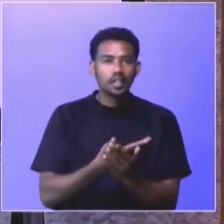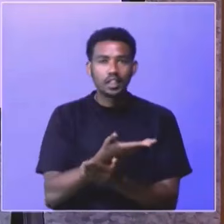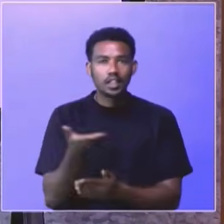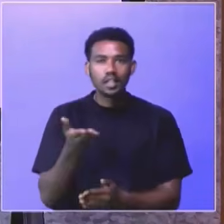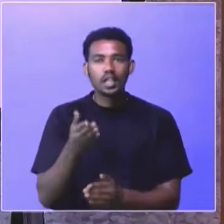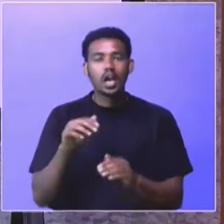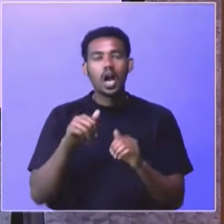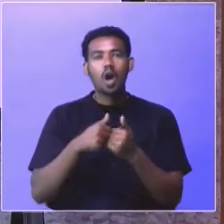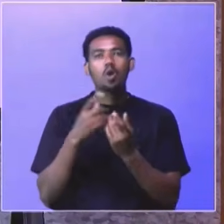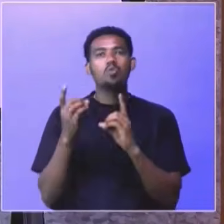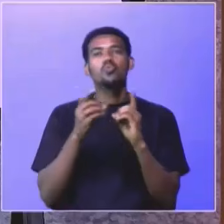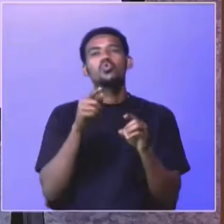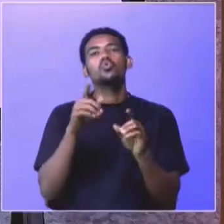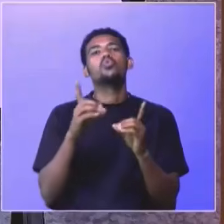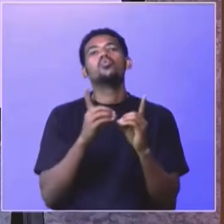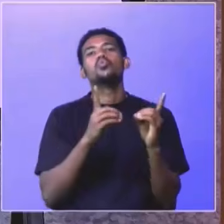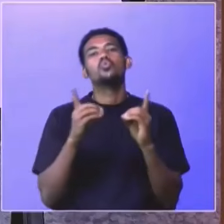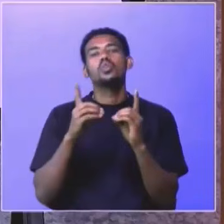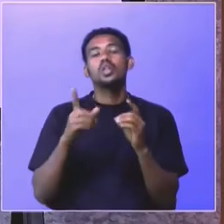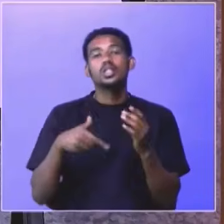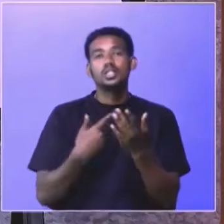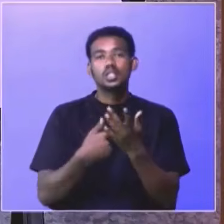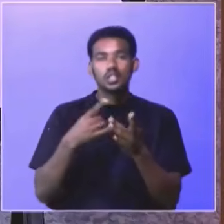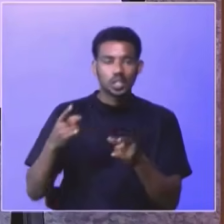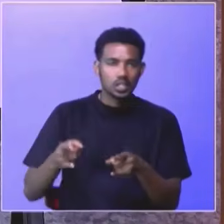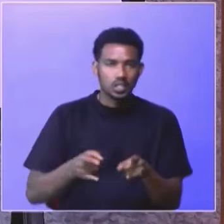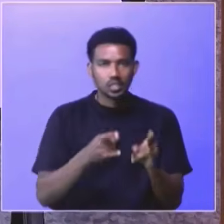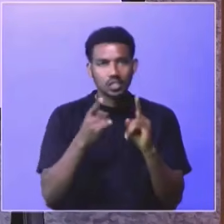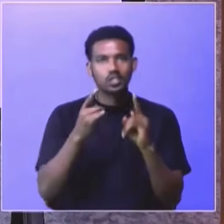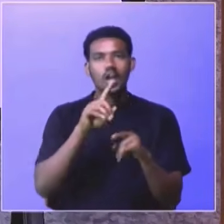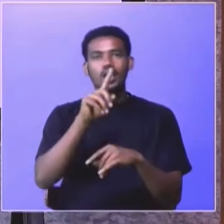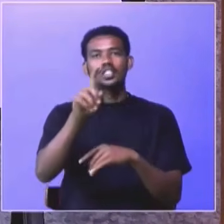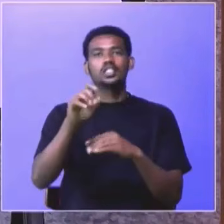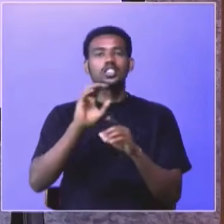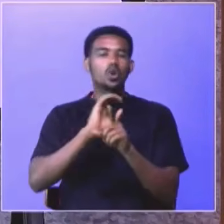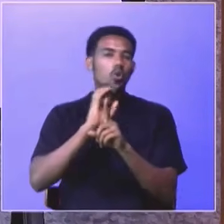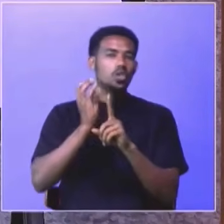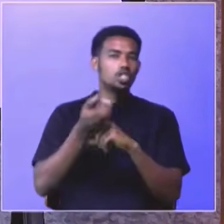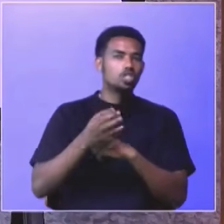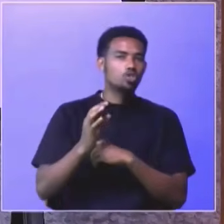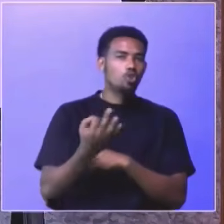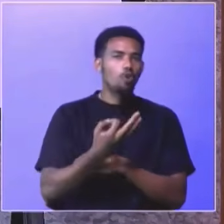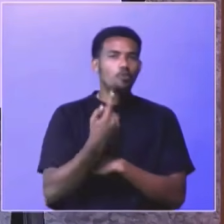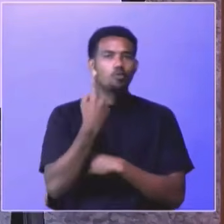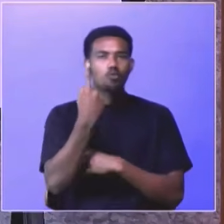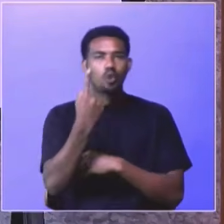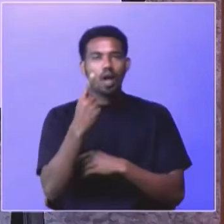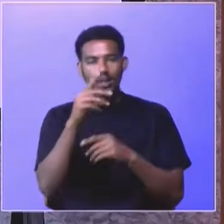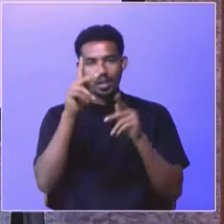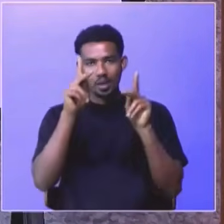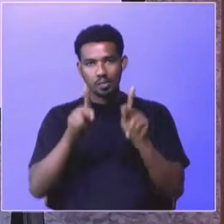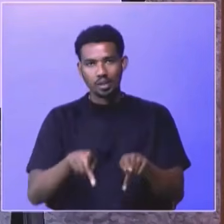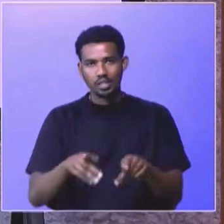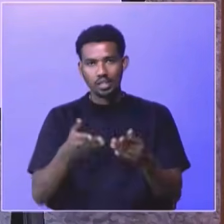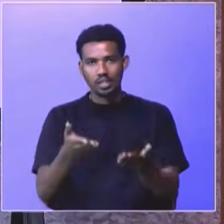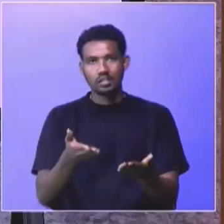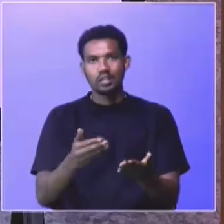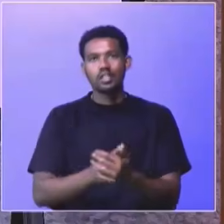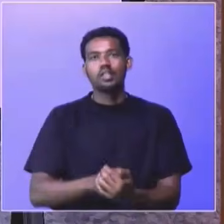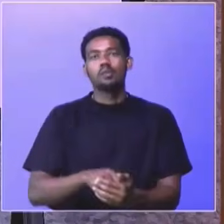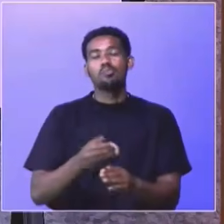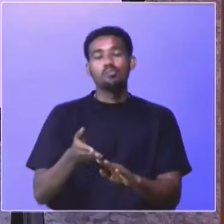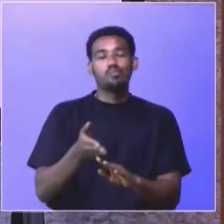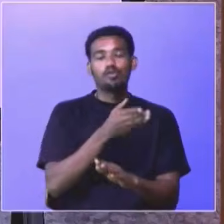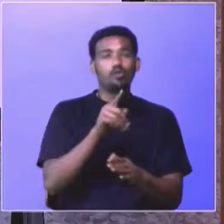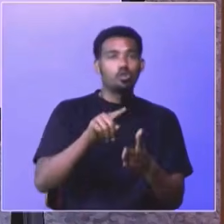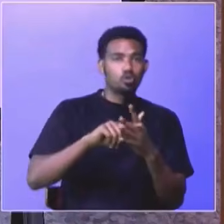you do. These are also the method of asking the condition of one person. So before you